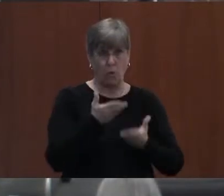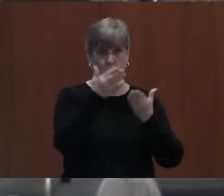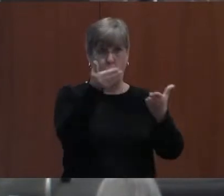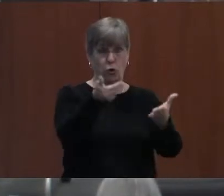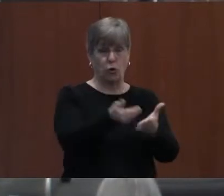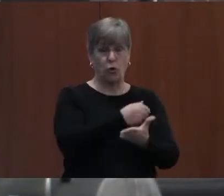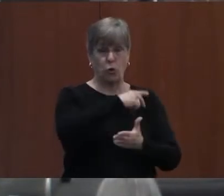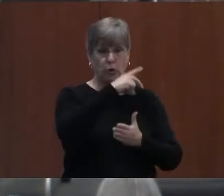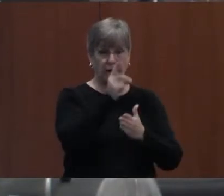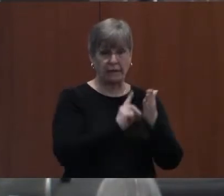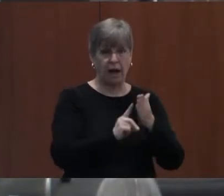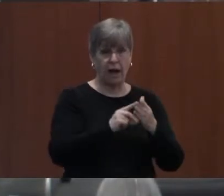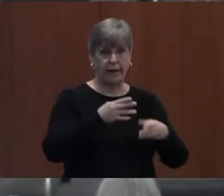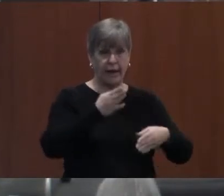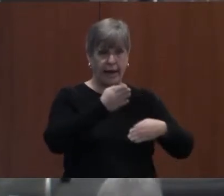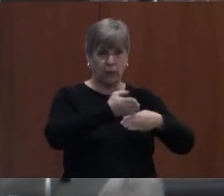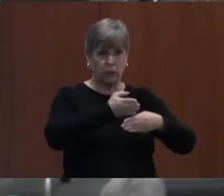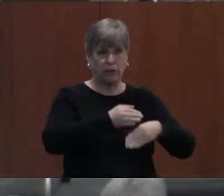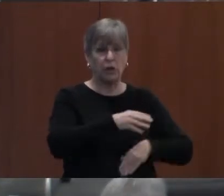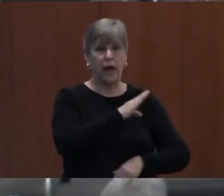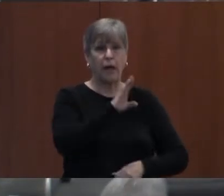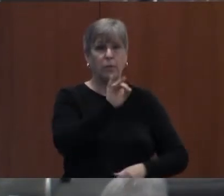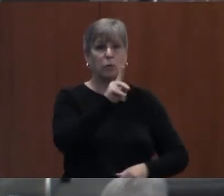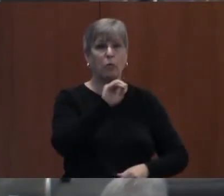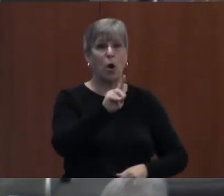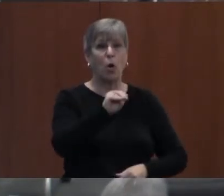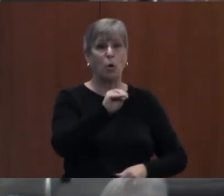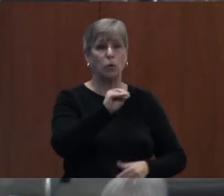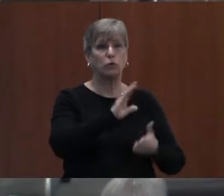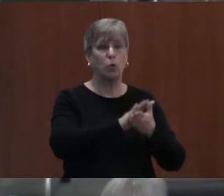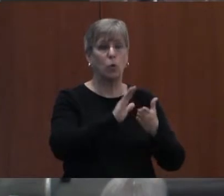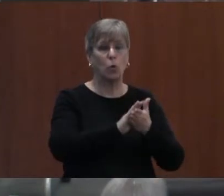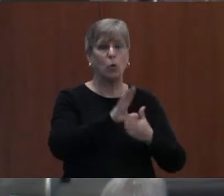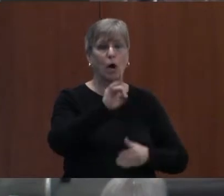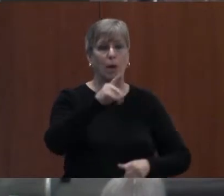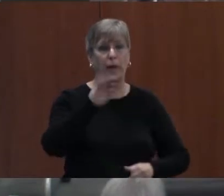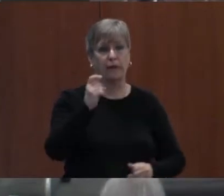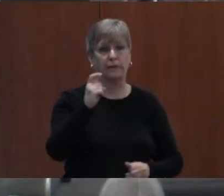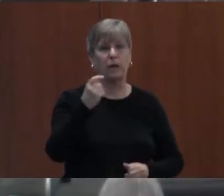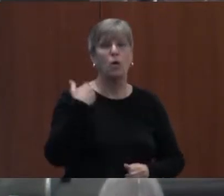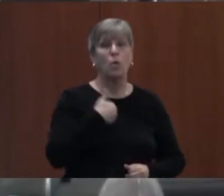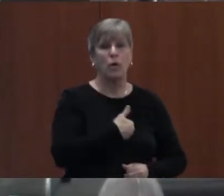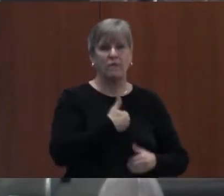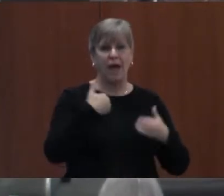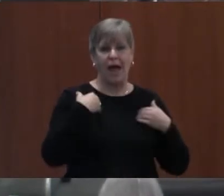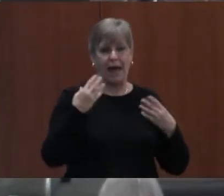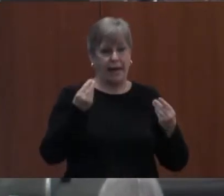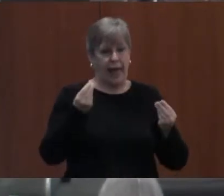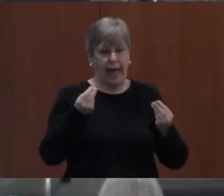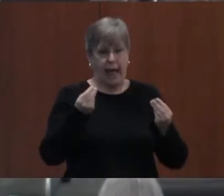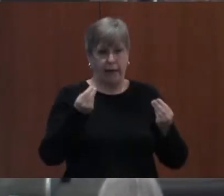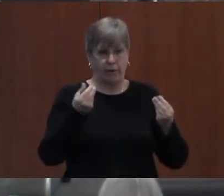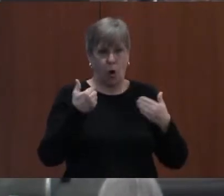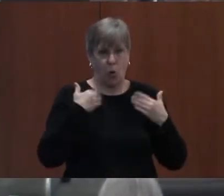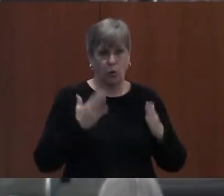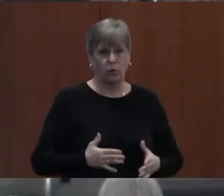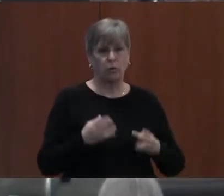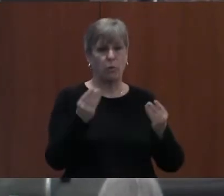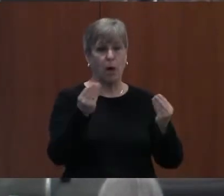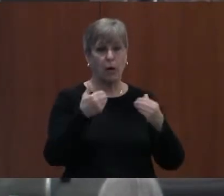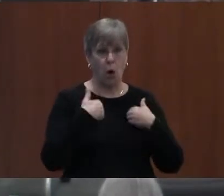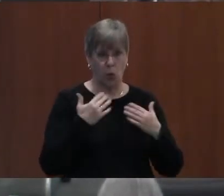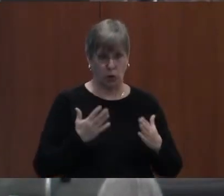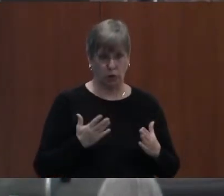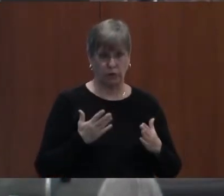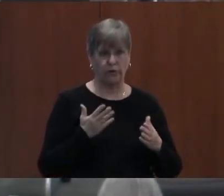designed intersection at the Boonesboro Educational School Complex. We've had the landowners and the property owners at